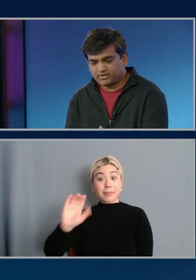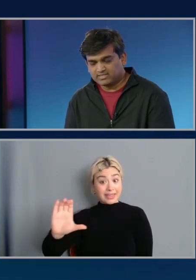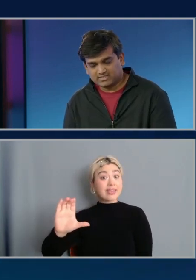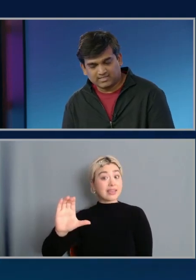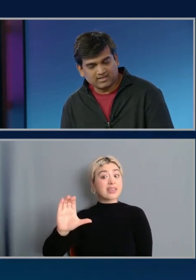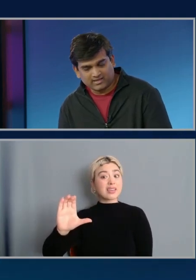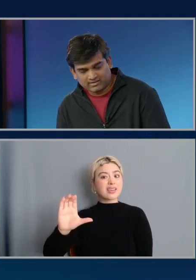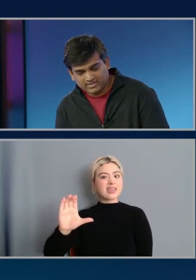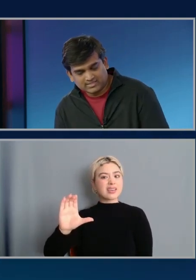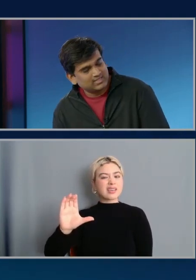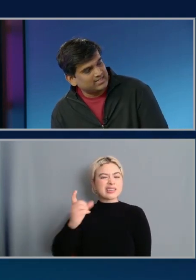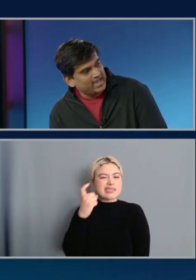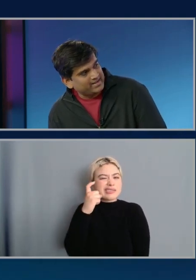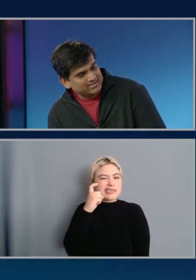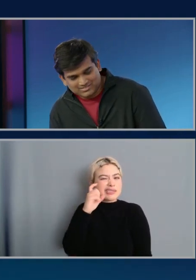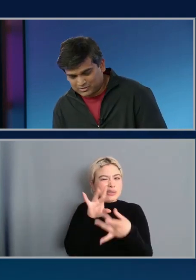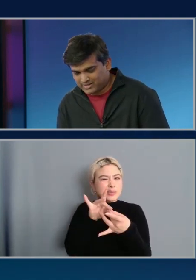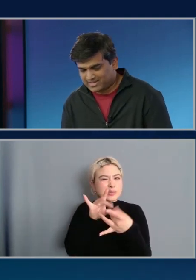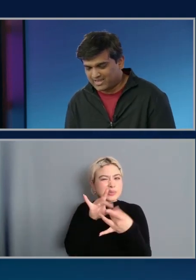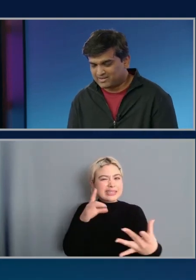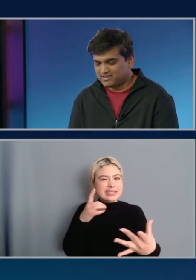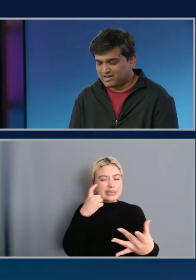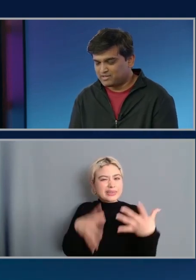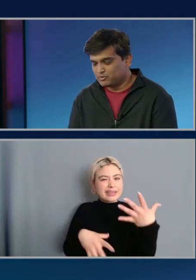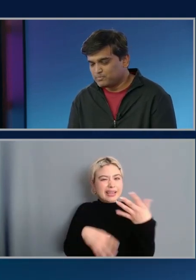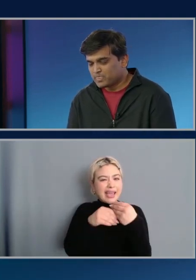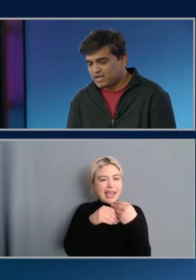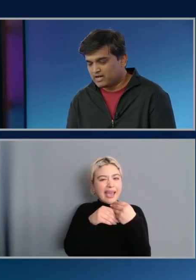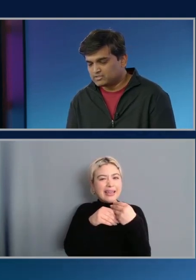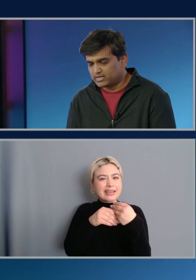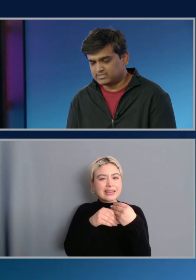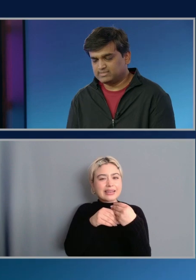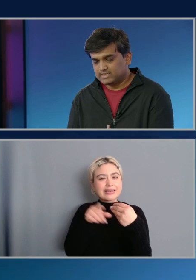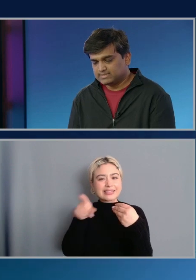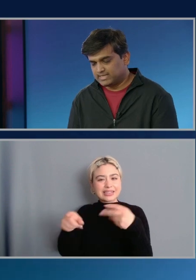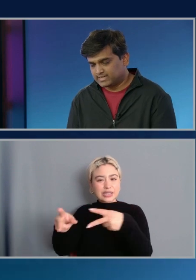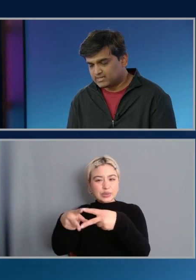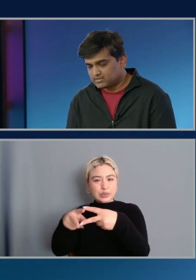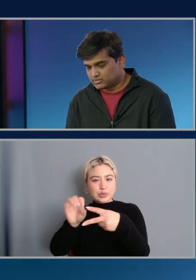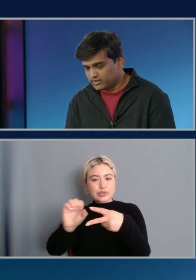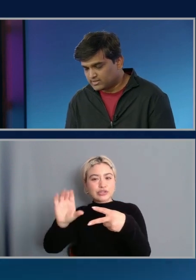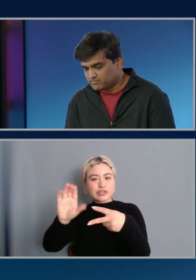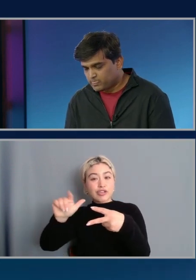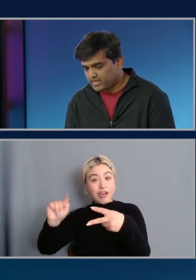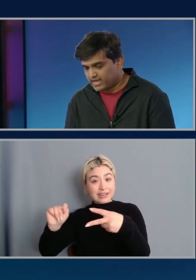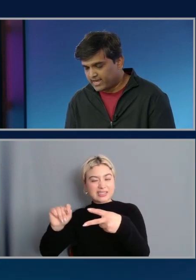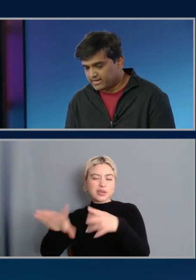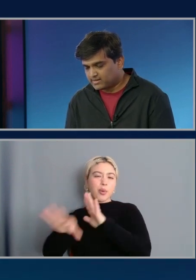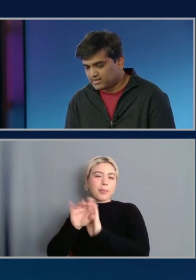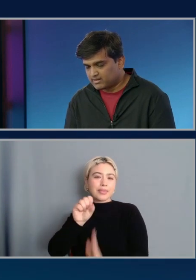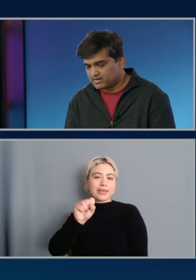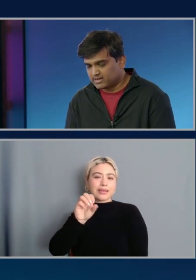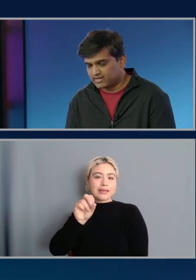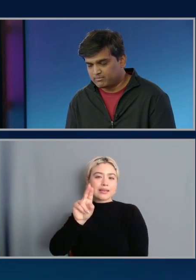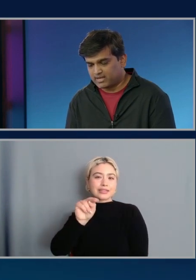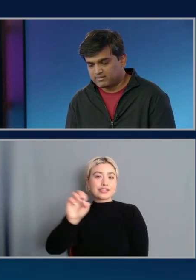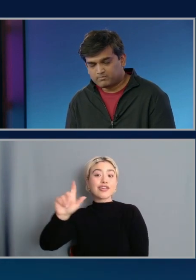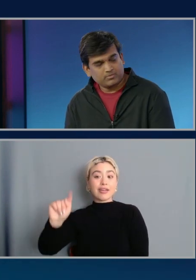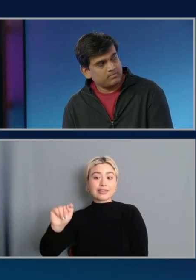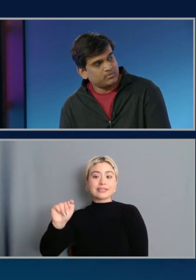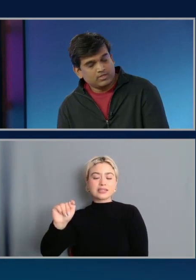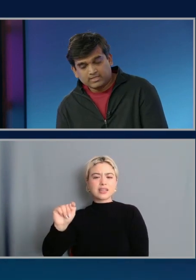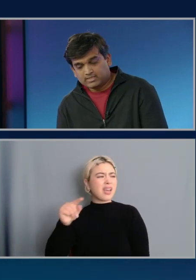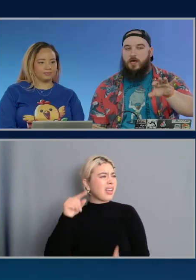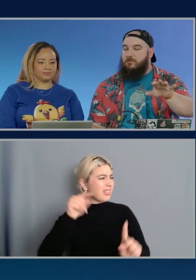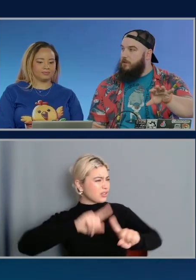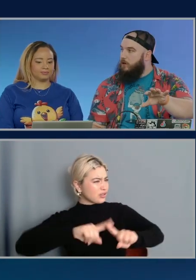just recently added Sonnet and Haiku. So let's select Sonnet. Okay. And so these are different